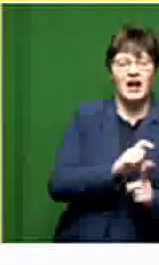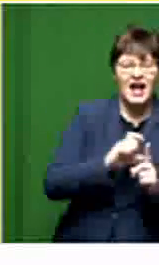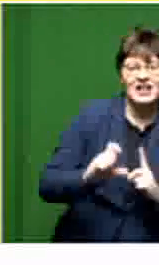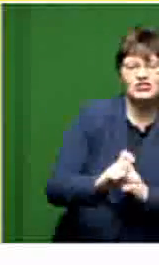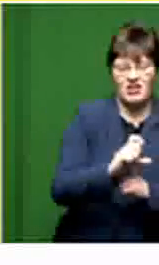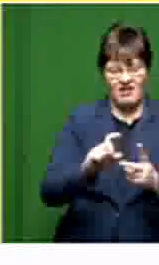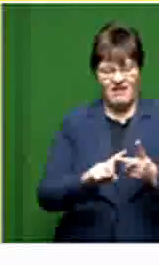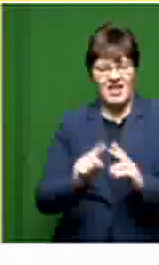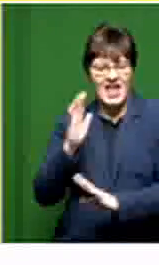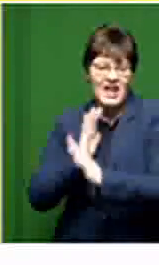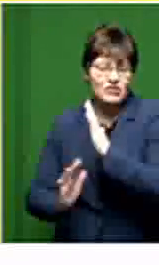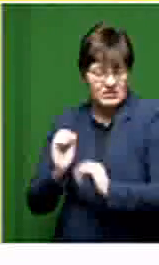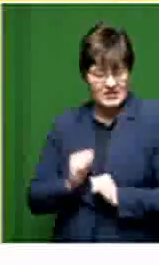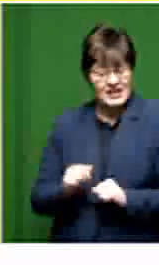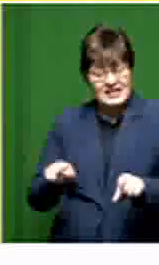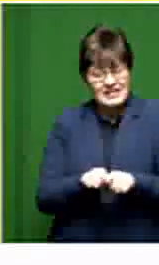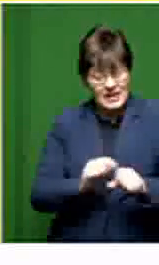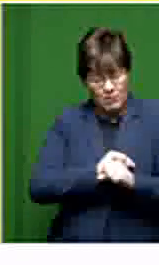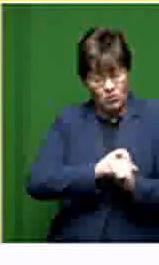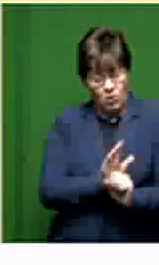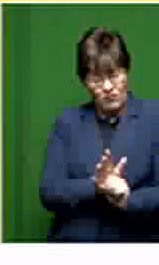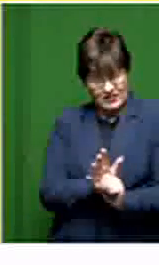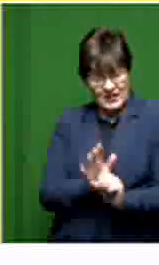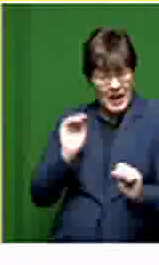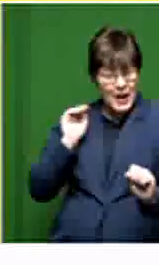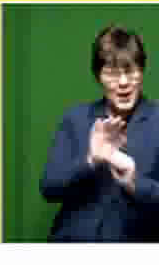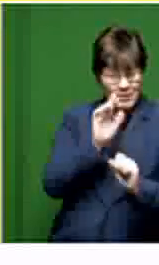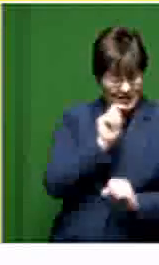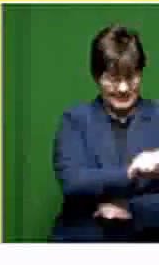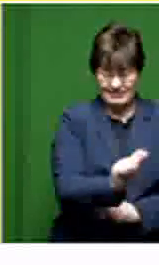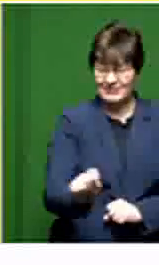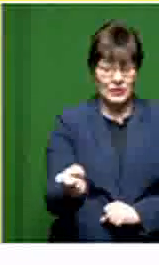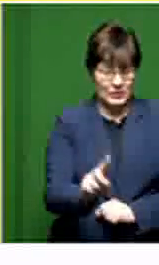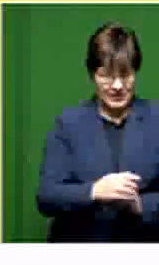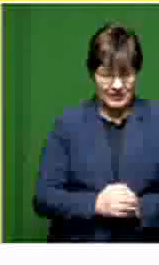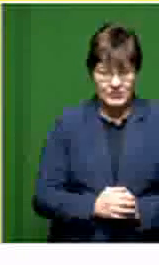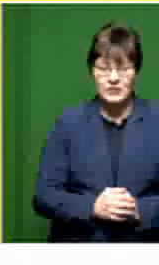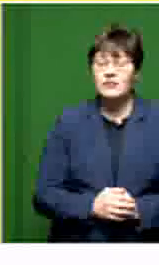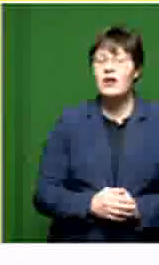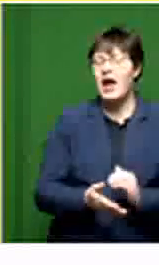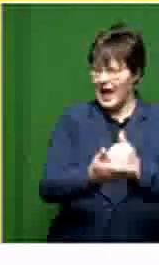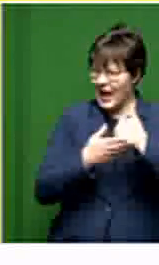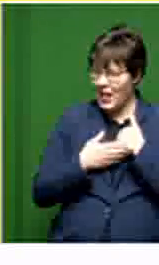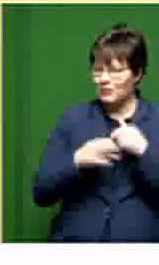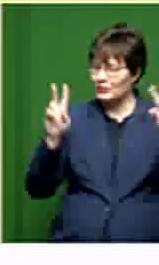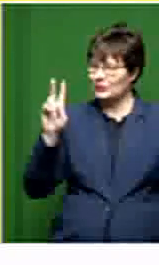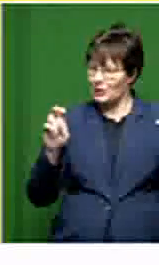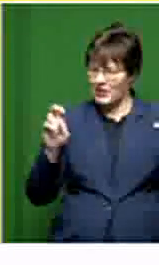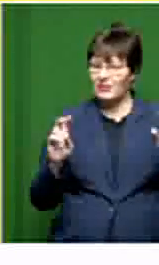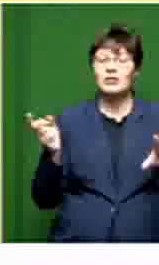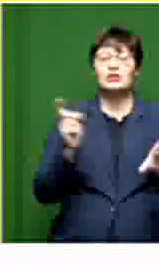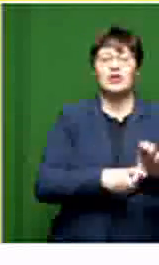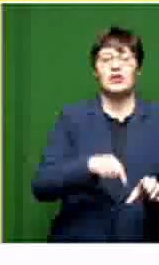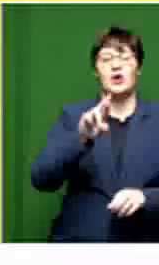and heritage? And also, what impact has the COVID-19 pandemic had on them? To help us navigate through this topic, we're now